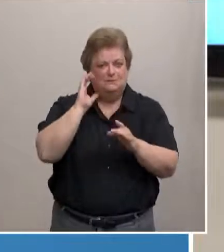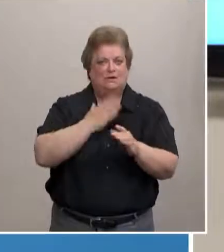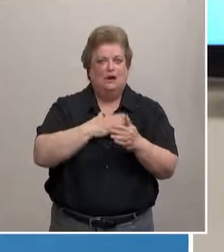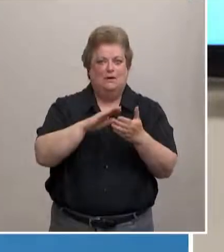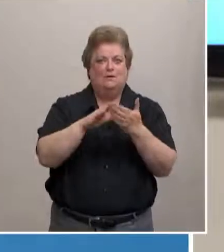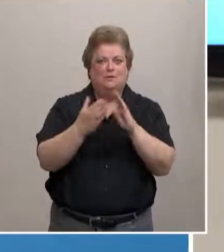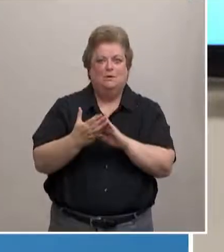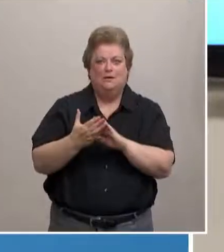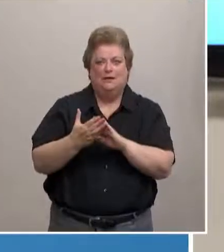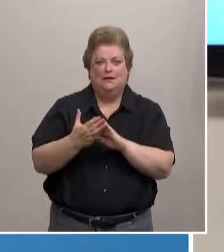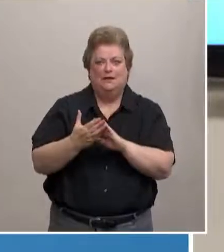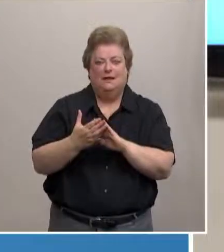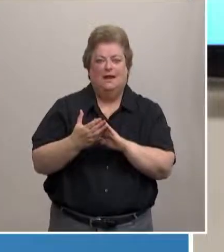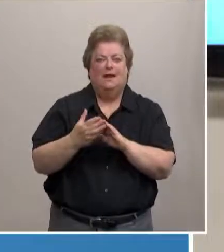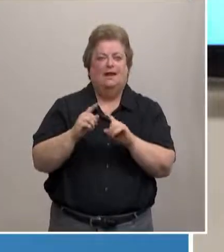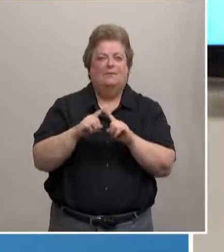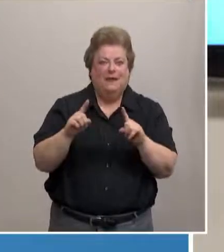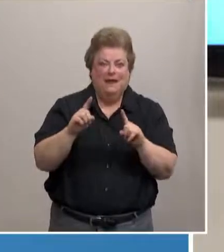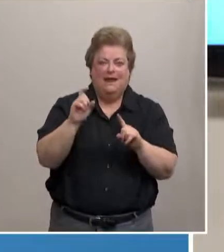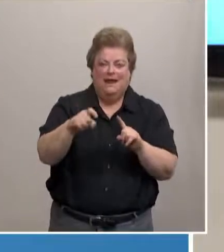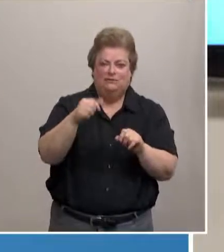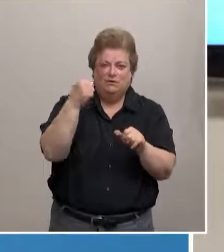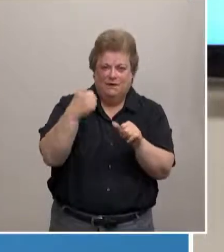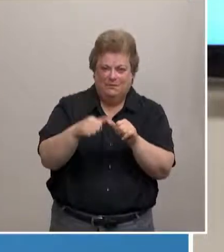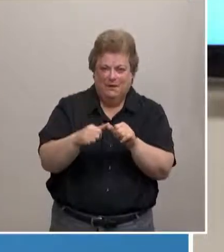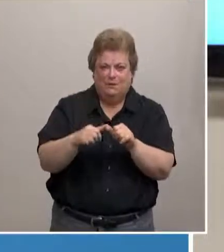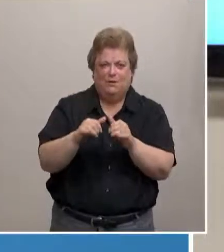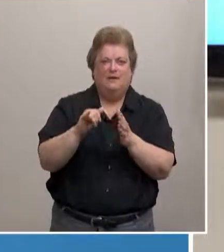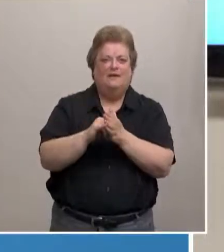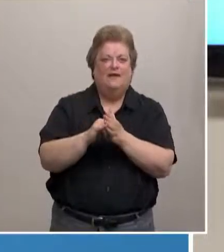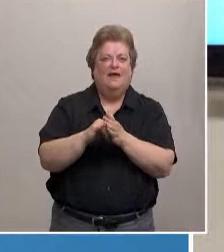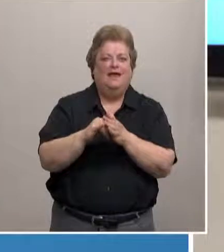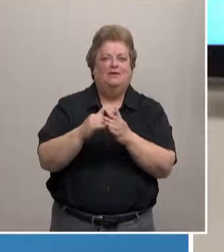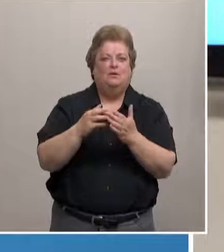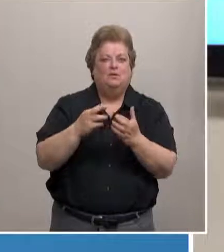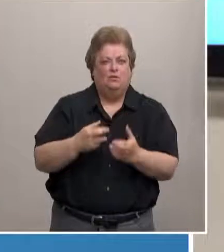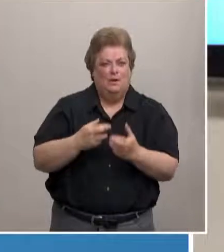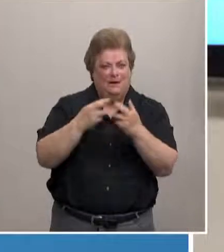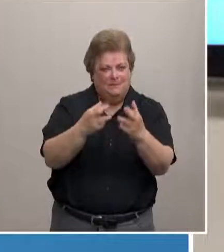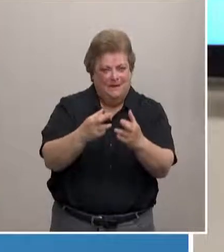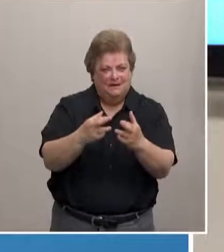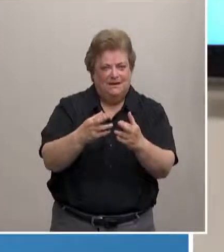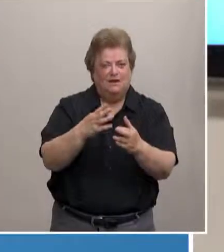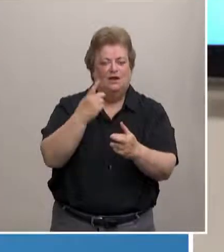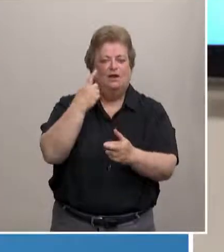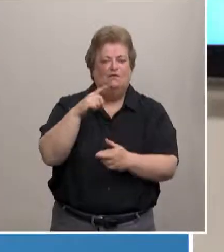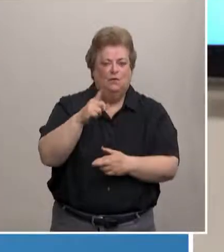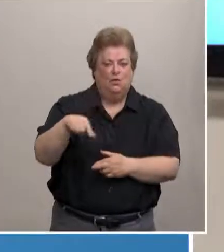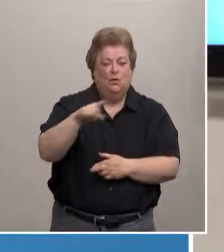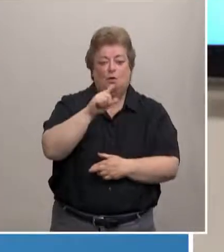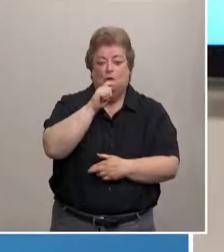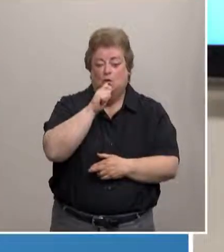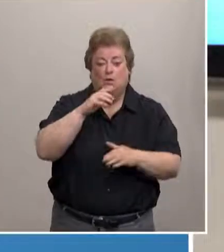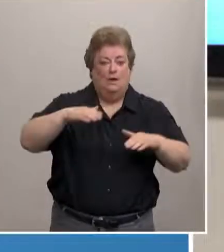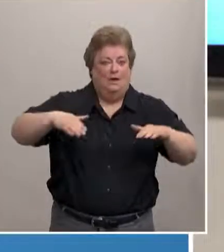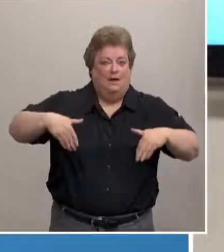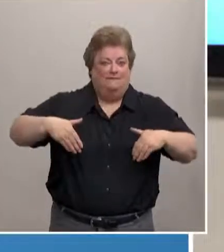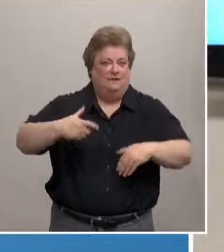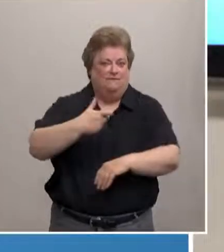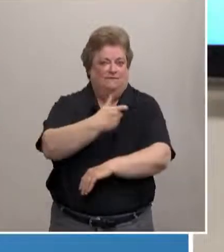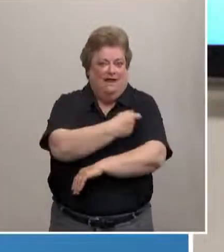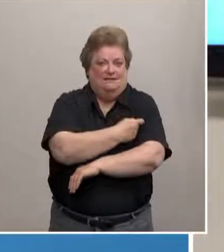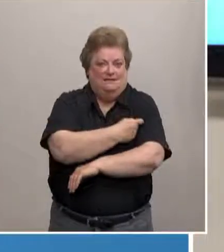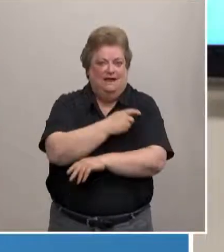community, but we need to remember, however, masks will still continue to be recommended for